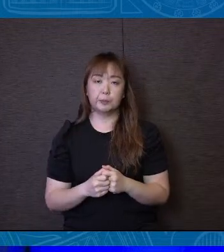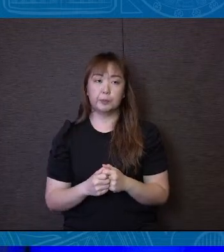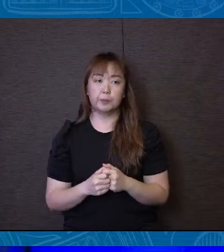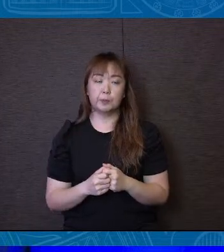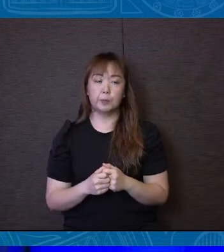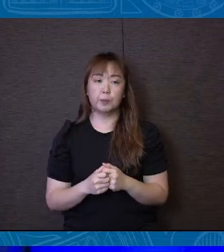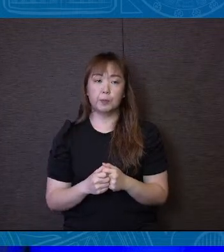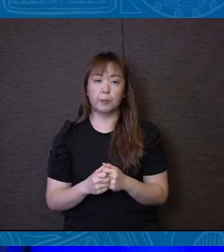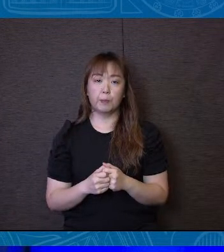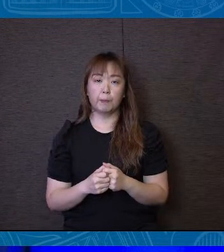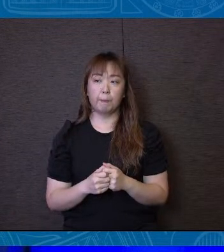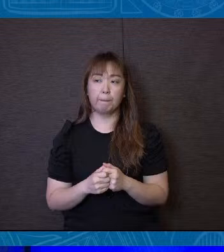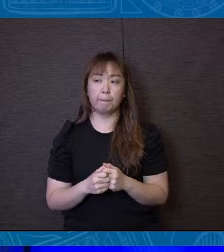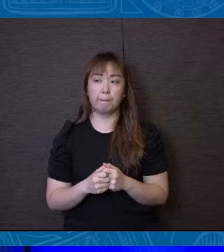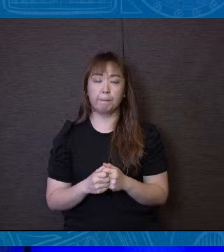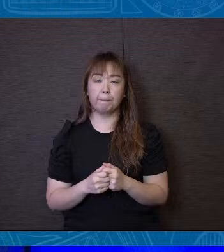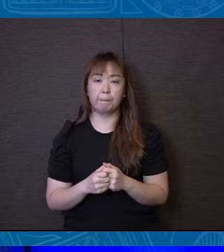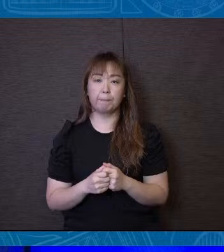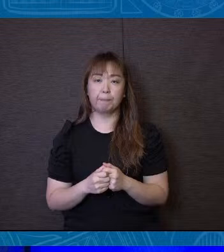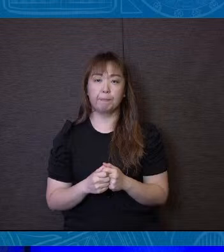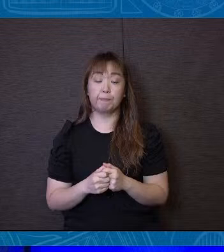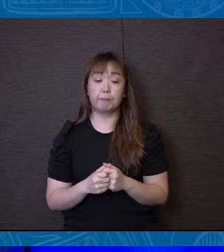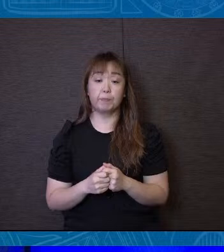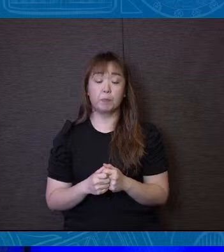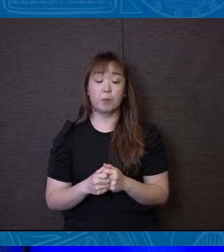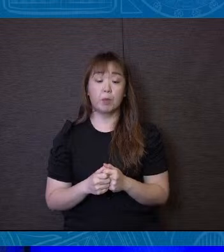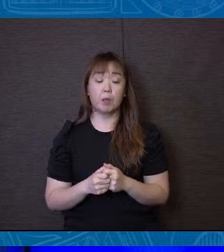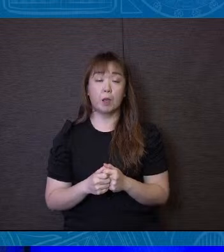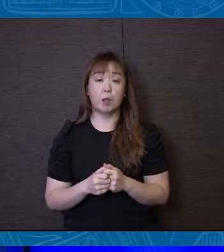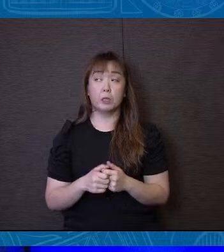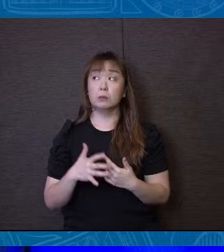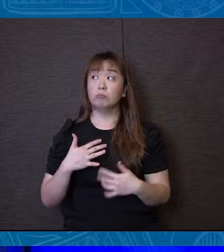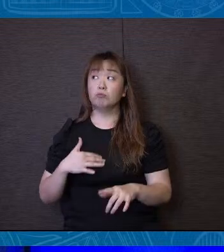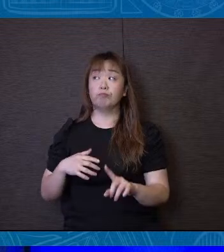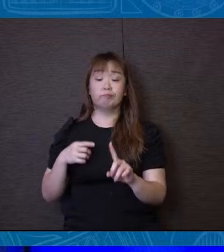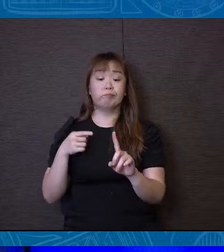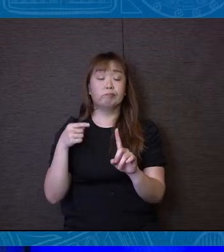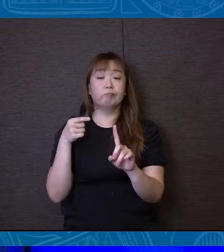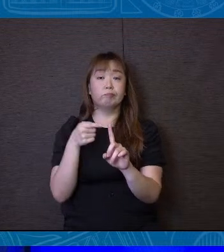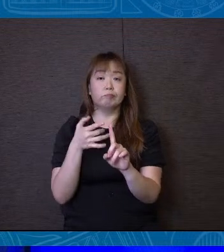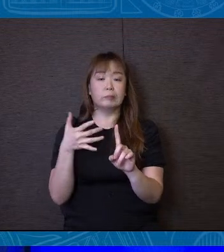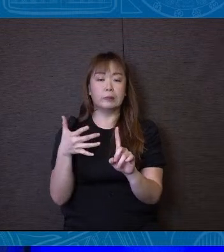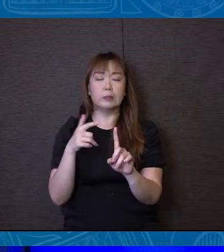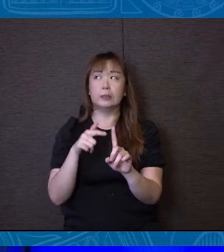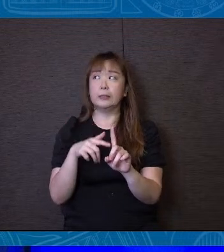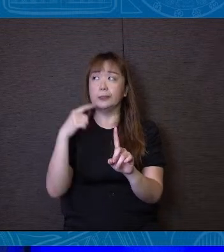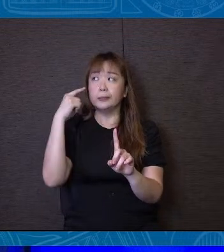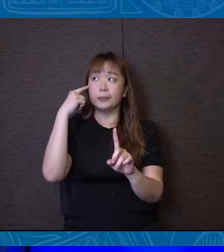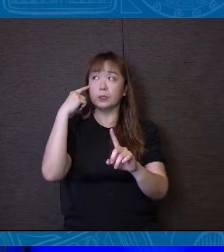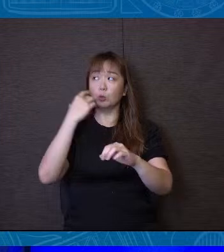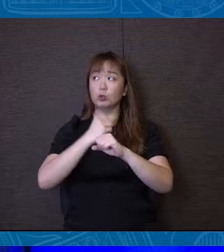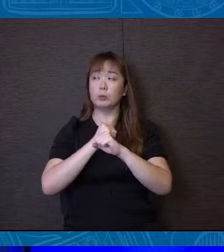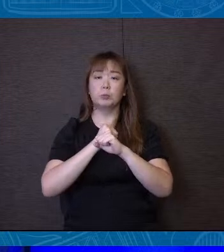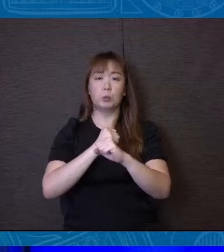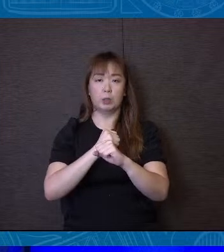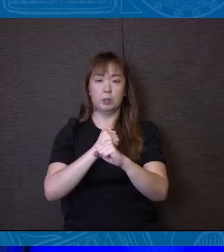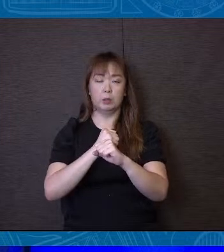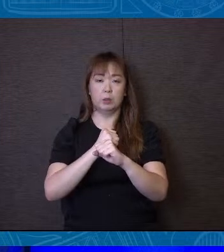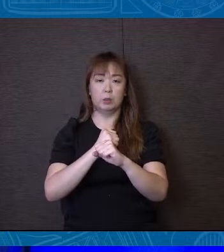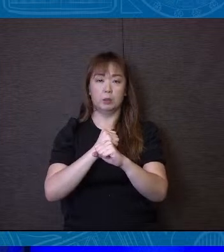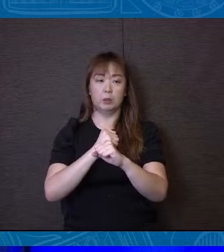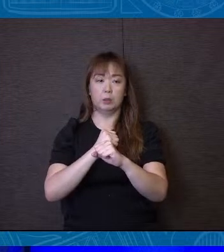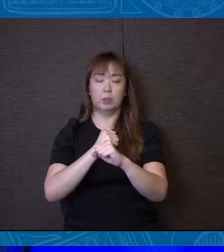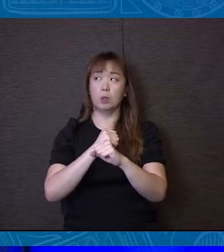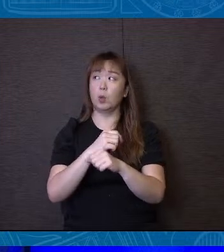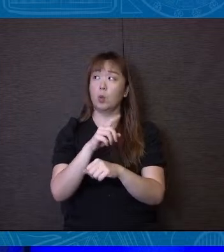are organized into. So our mandate comes from our plenipotentiary resolution 136